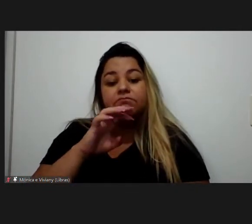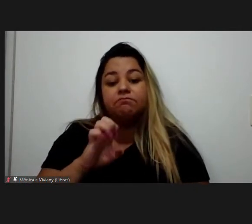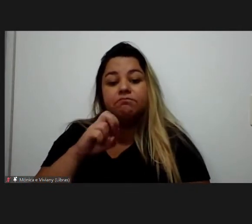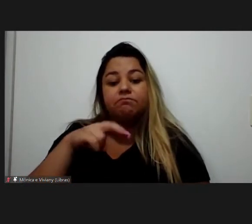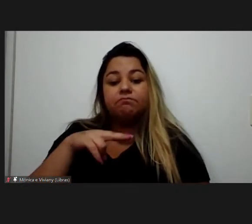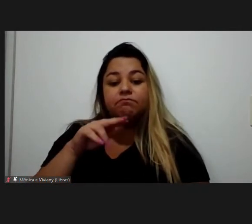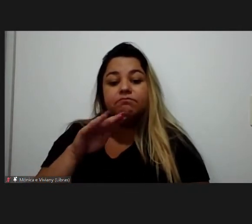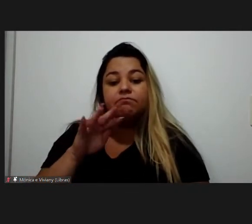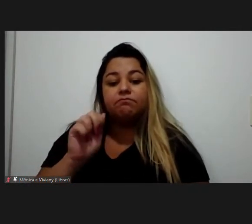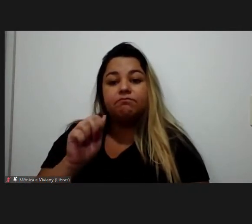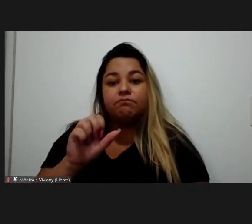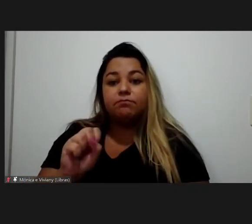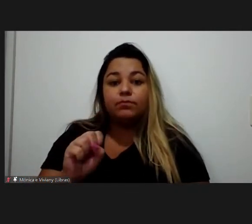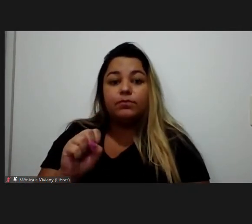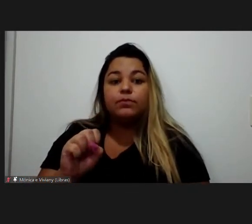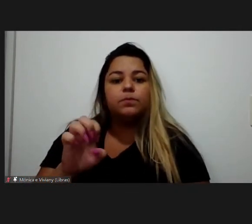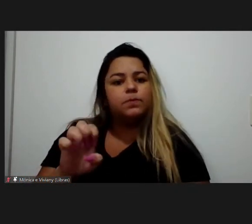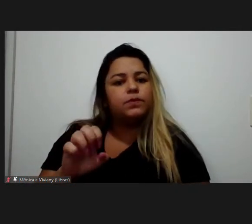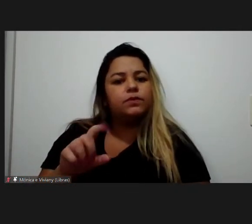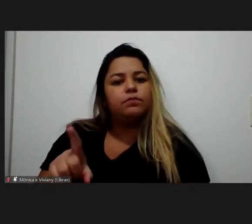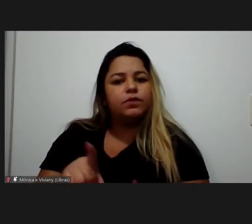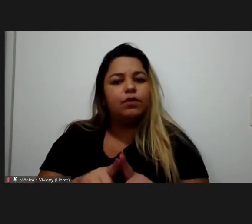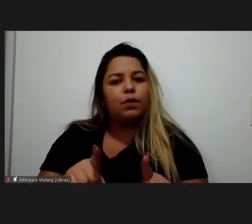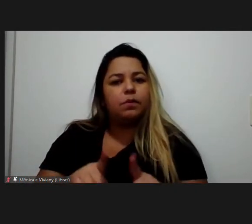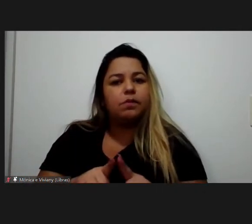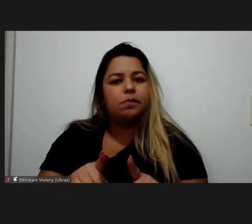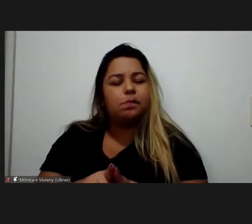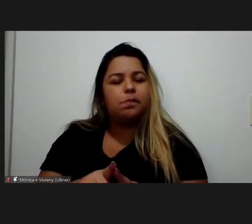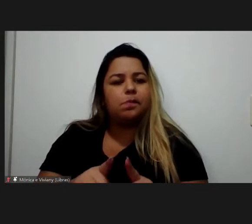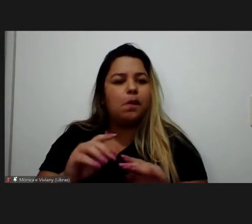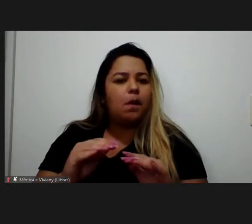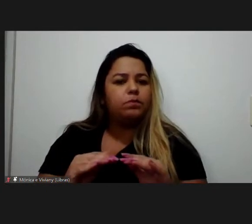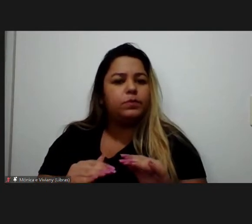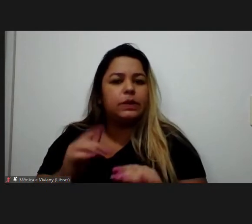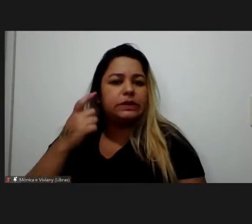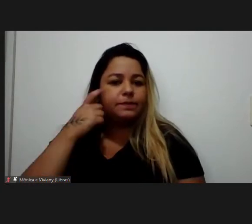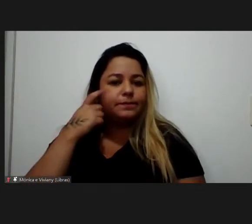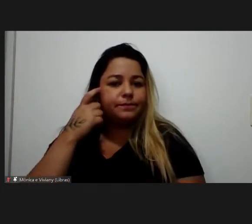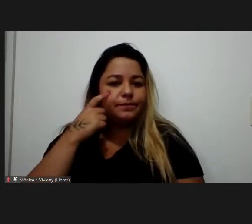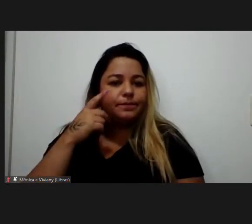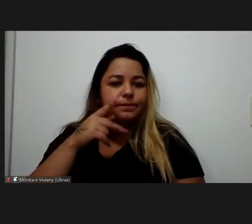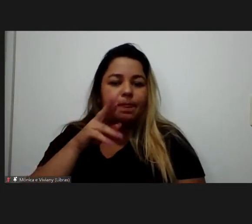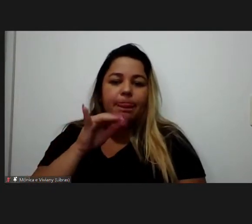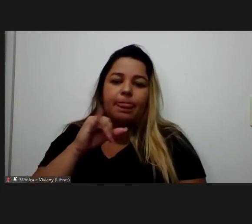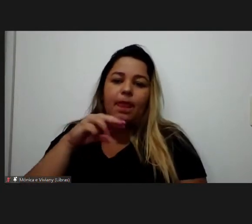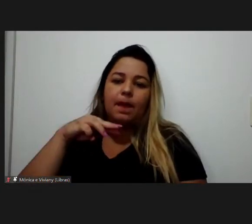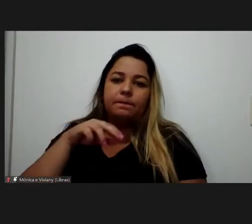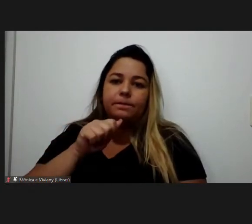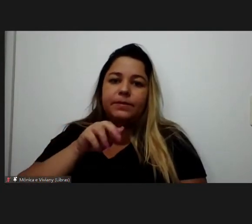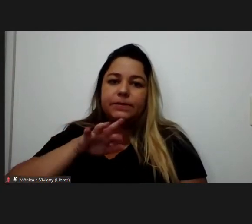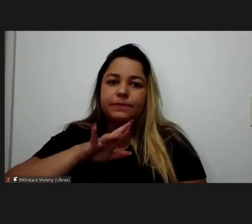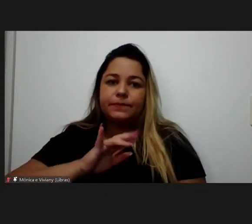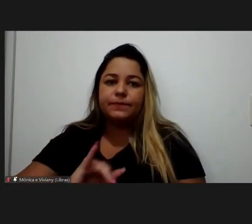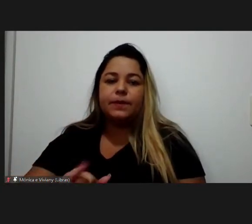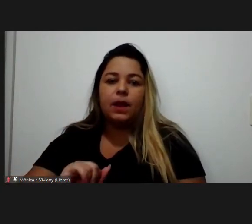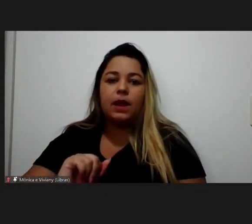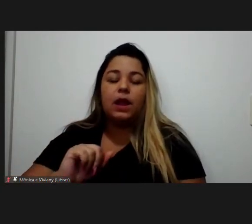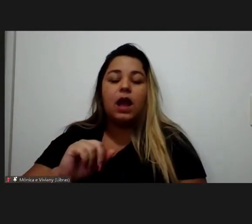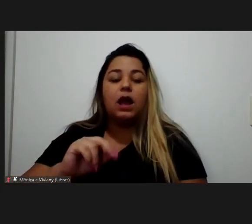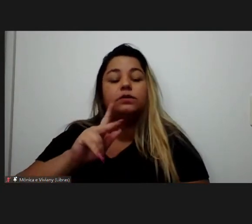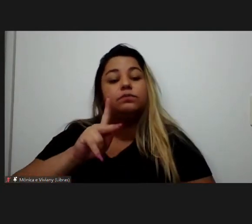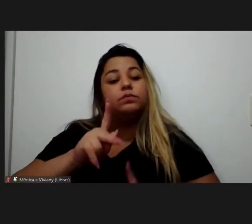We consider that the emphasis in global coverage in primary